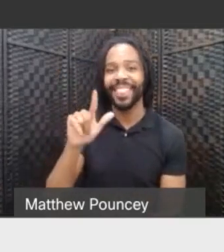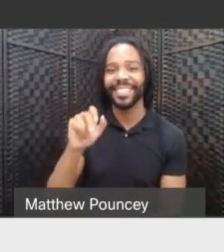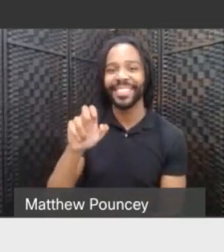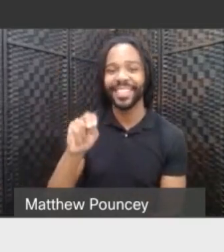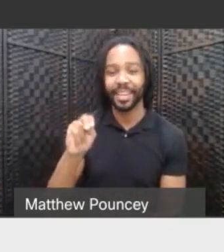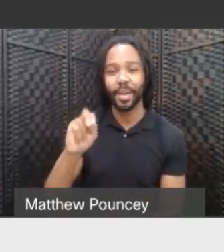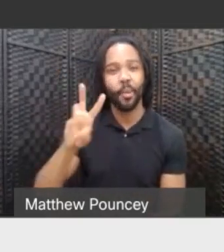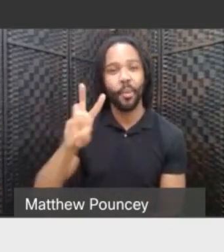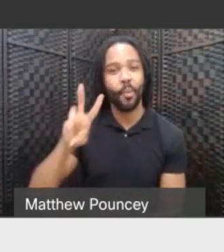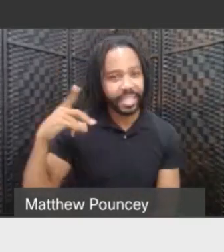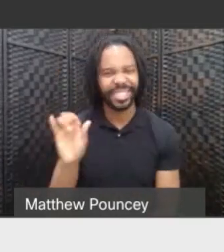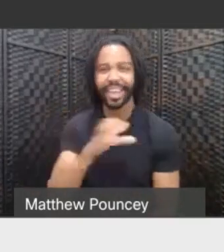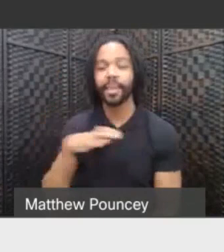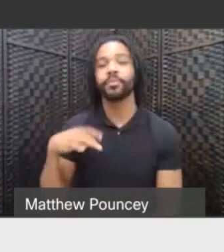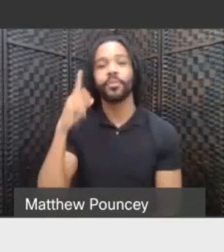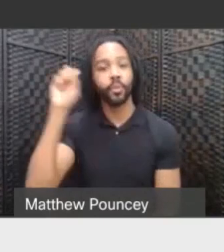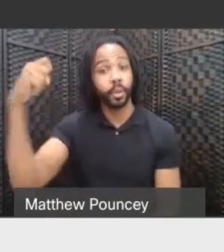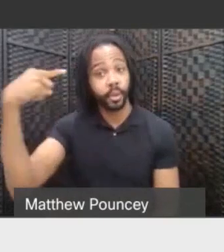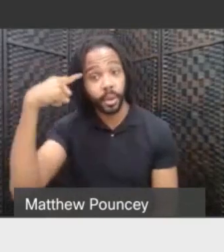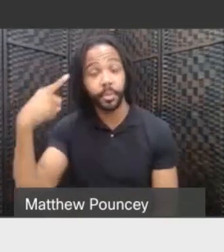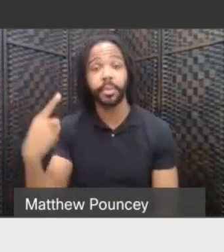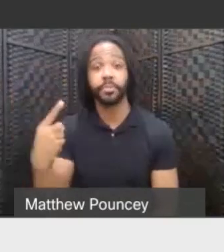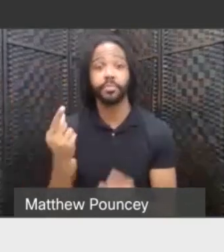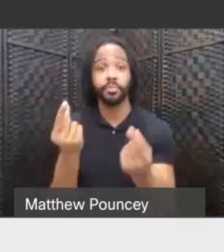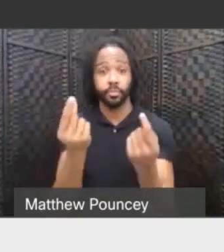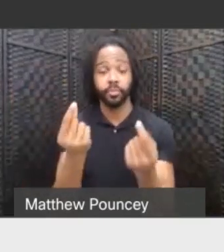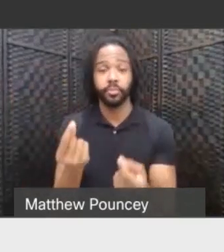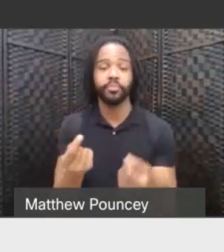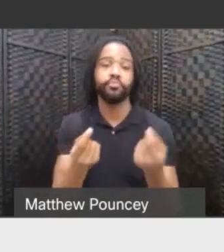Council of Governments um,